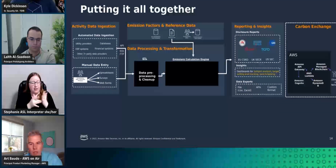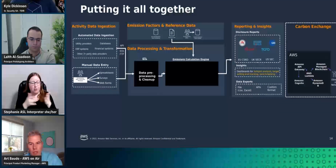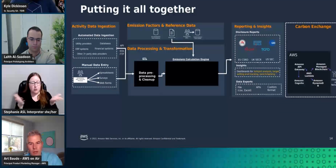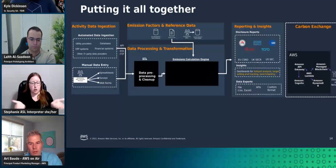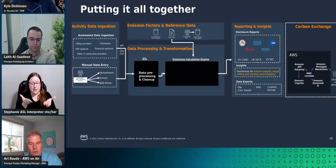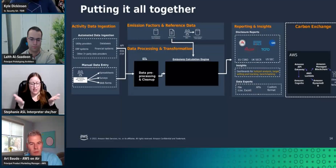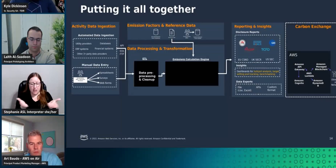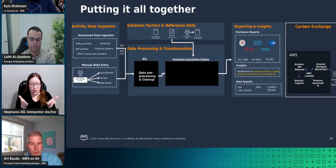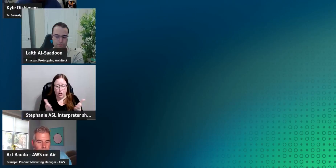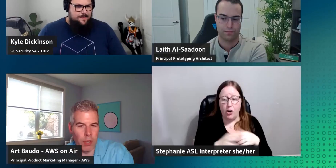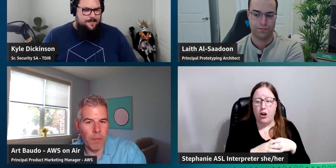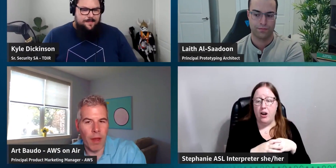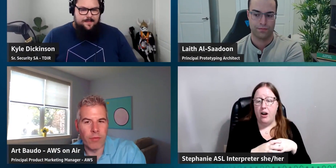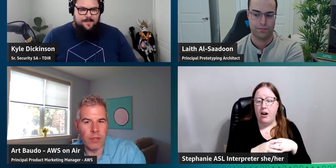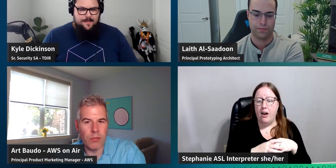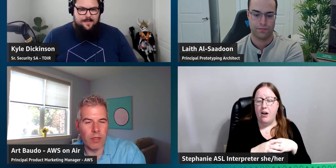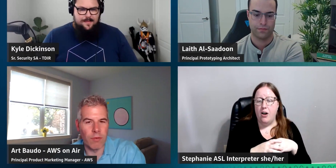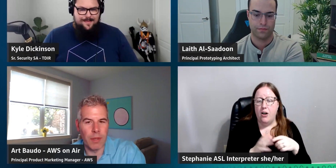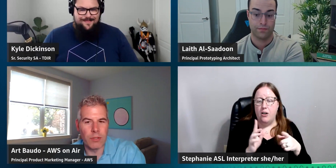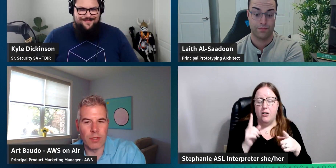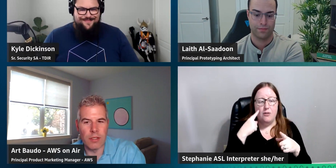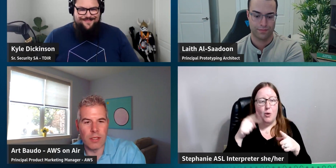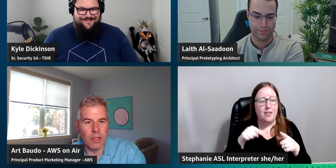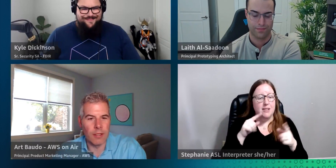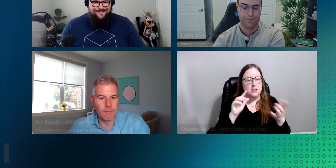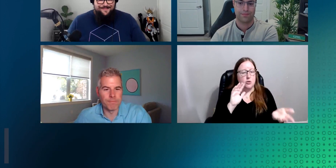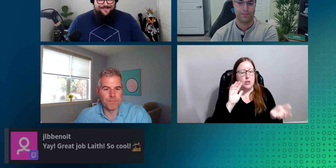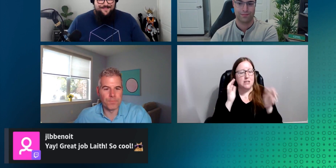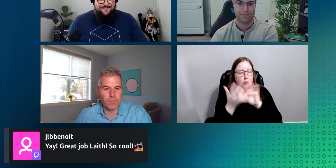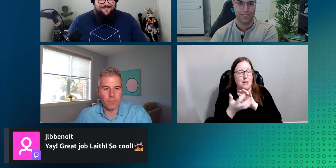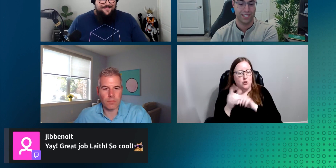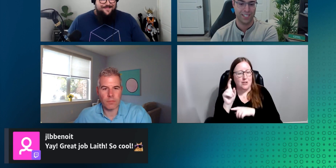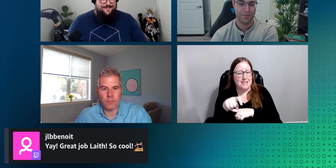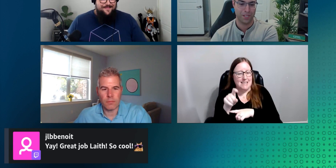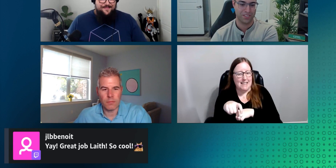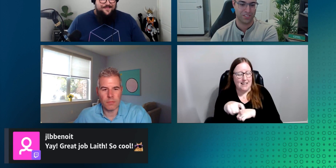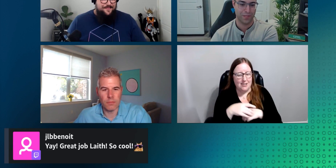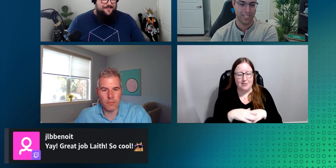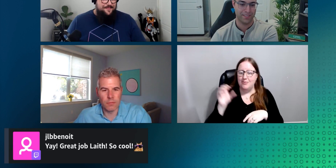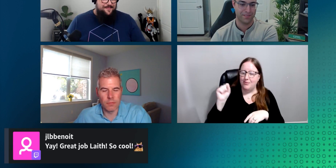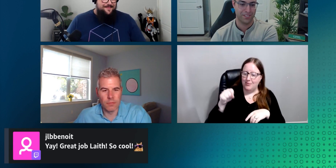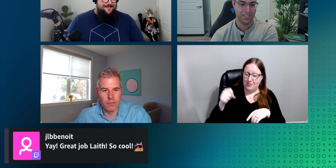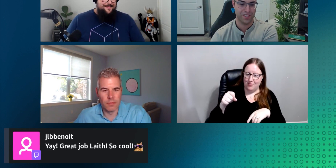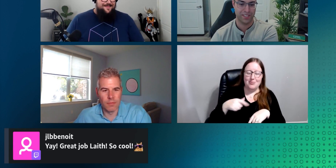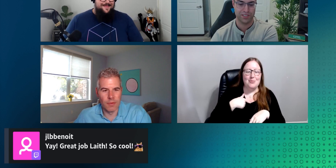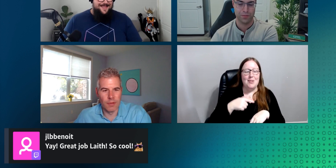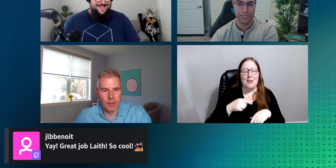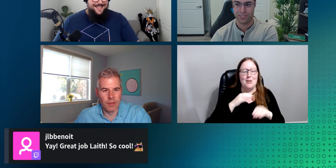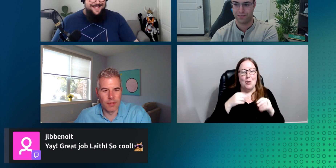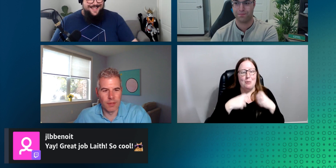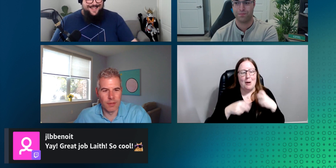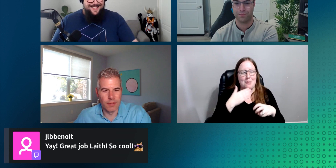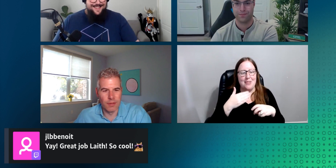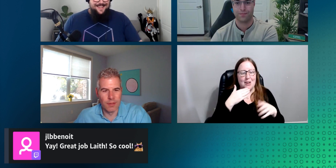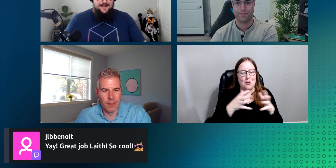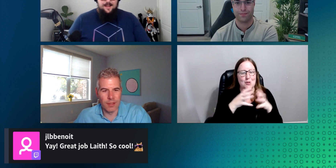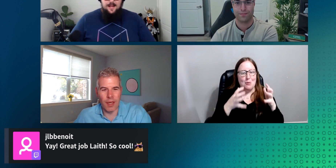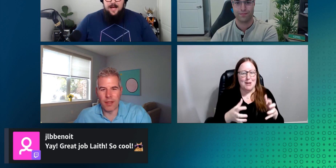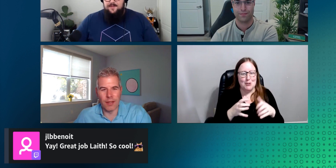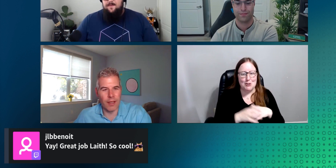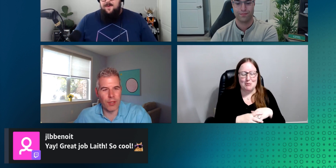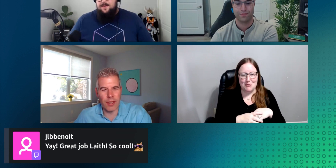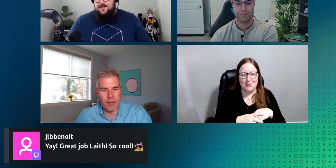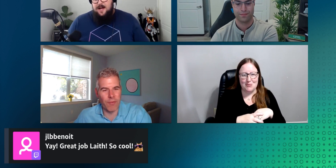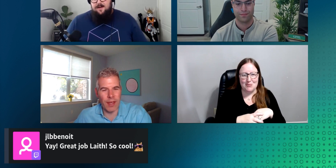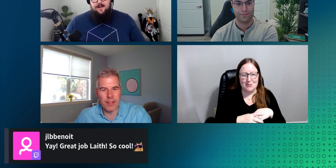to kind of bring about this transformation that's needed. Yeah, pleasure is mine. Really, thank you so much. Yeah,